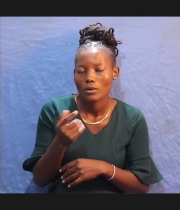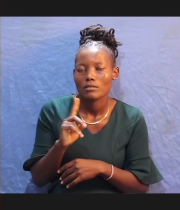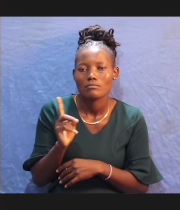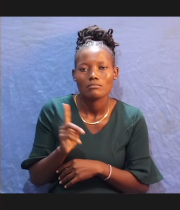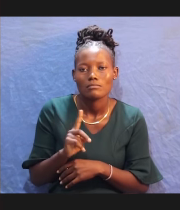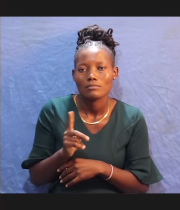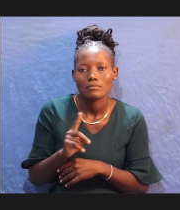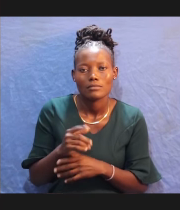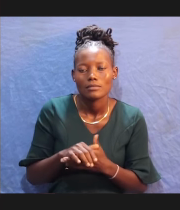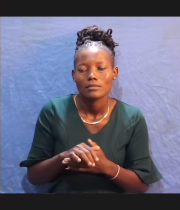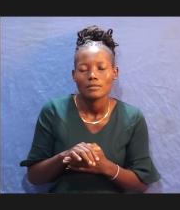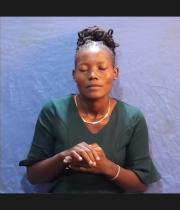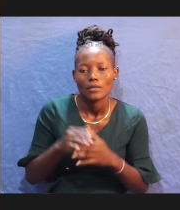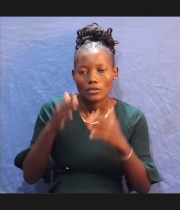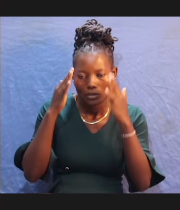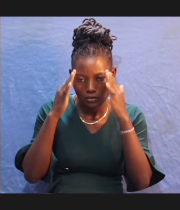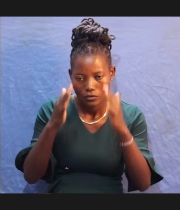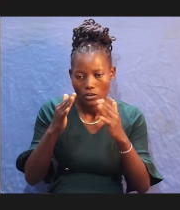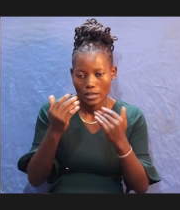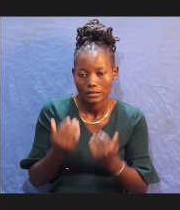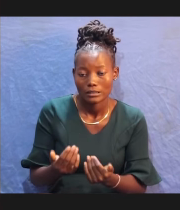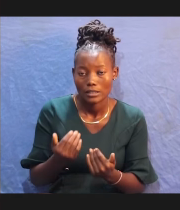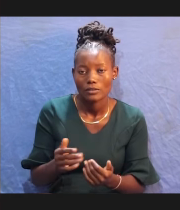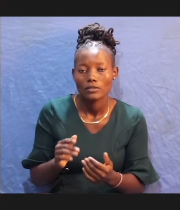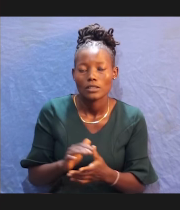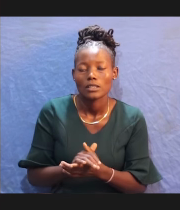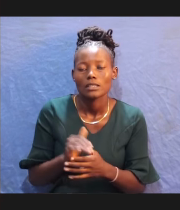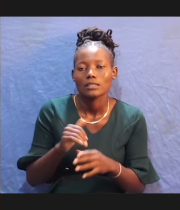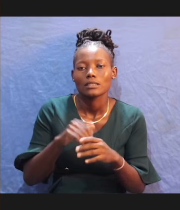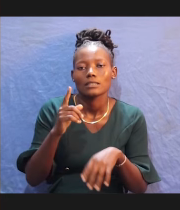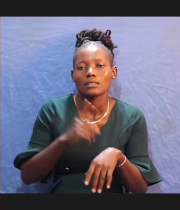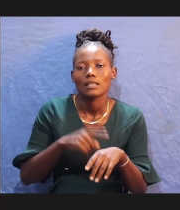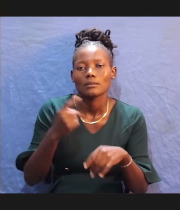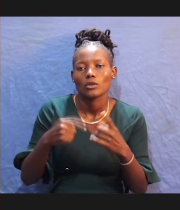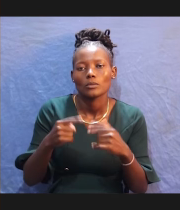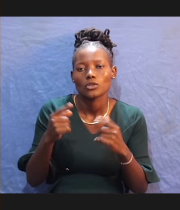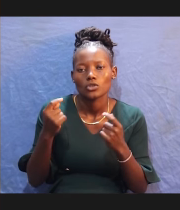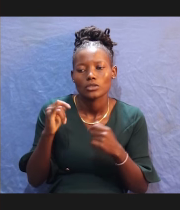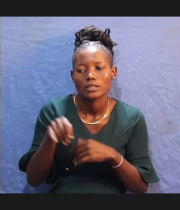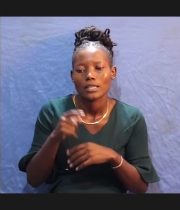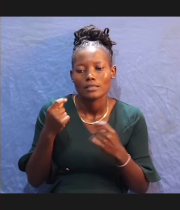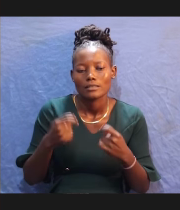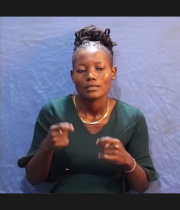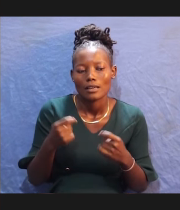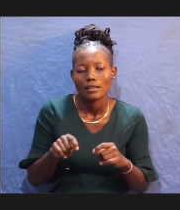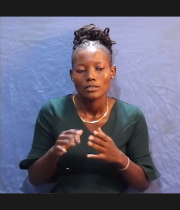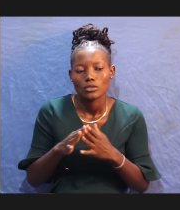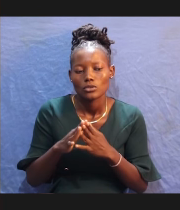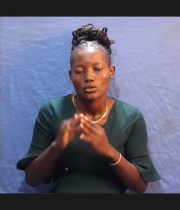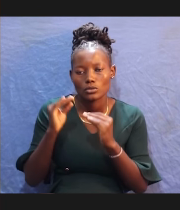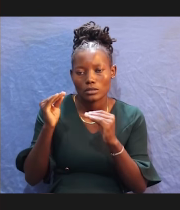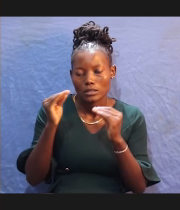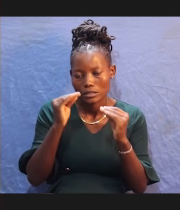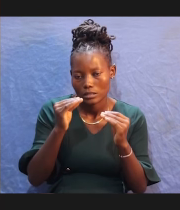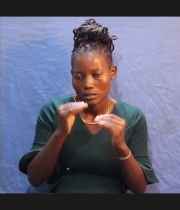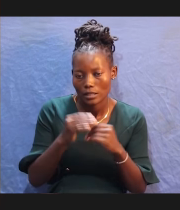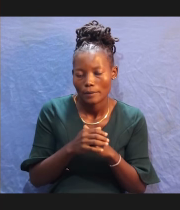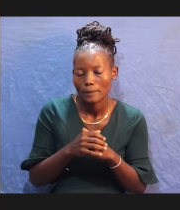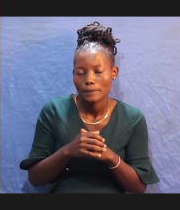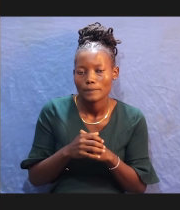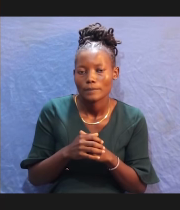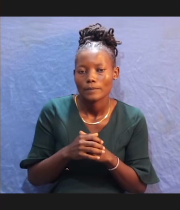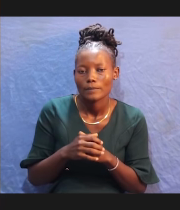So they put a lot of pressure in them and they're not focused on the game. So just try to take their focus of winning and that pressure, because that